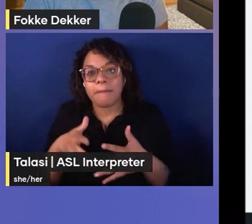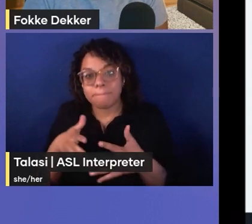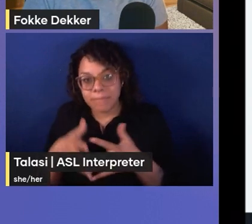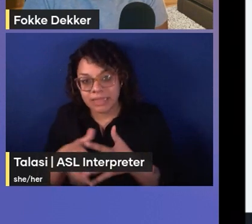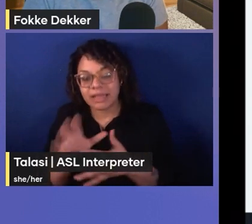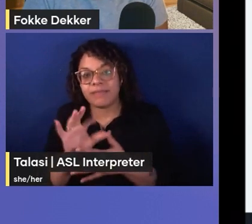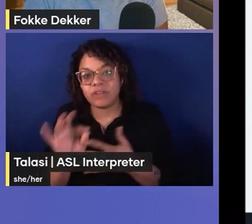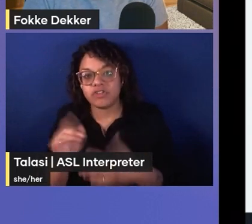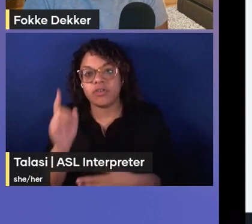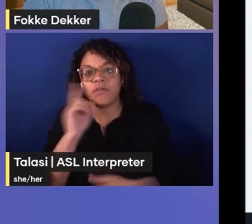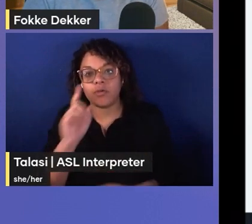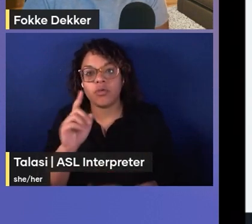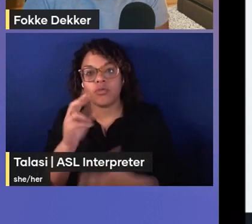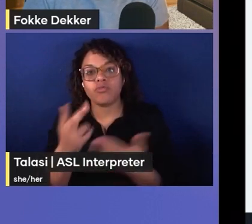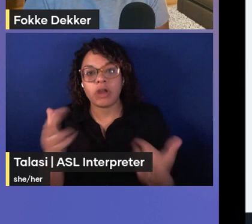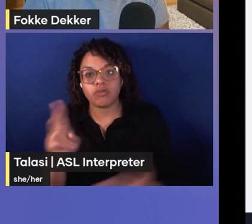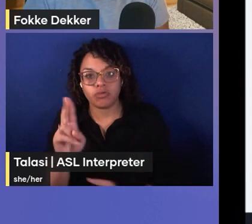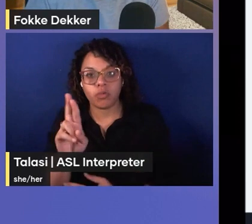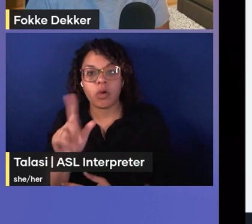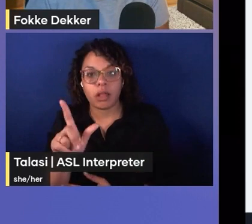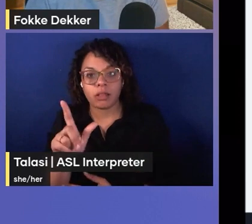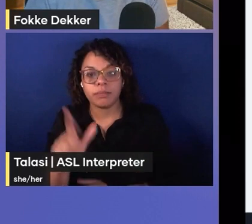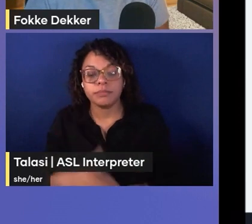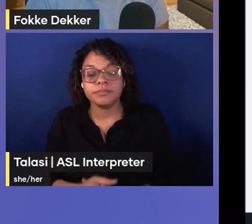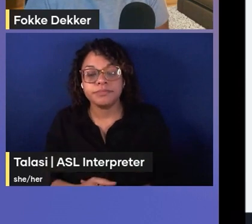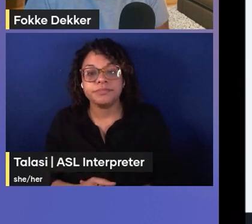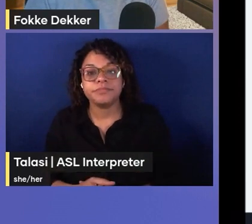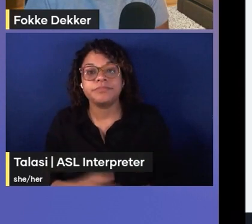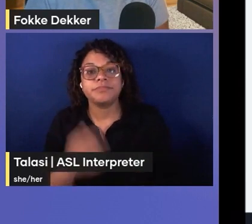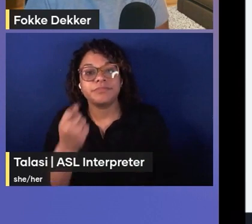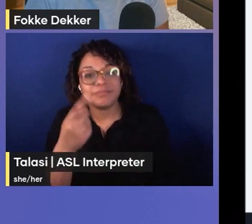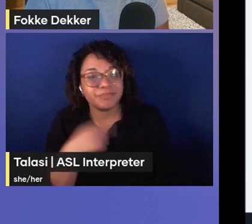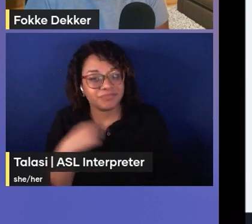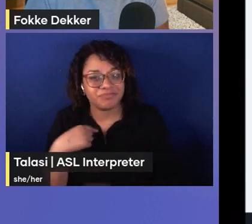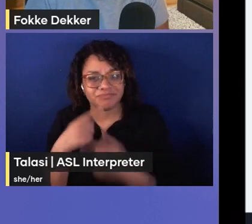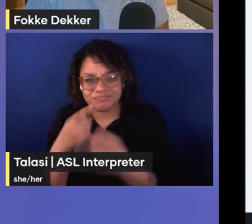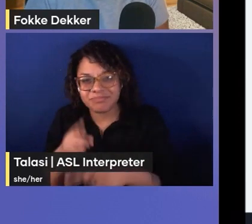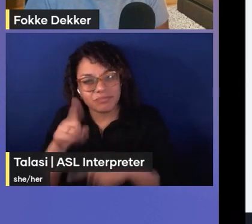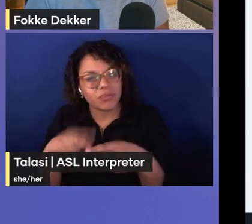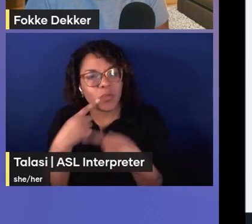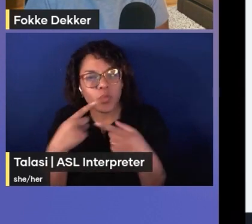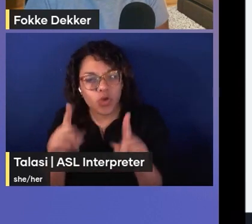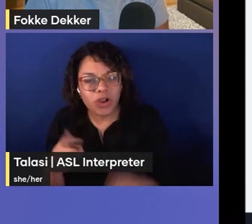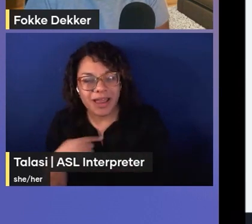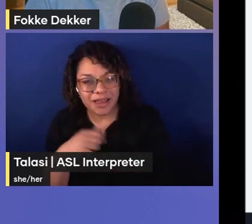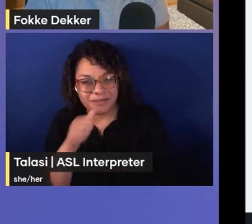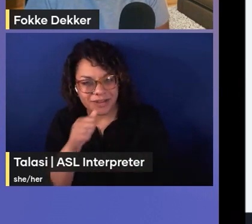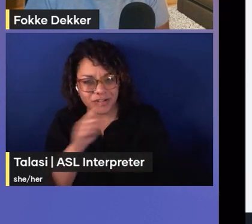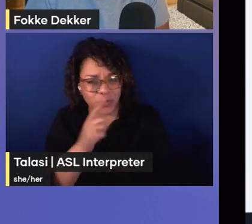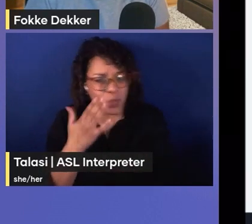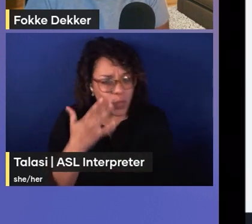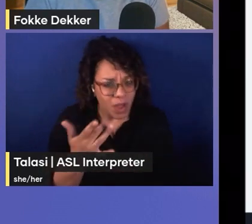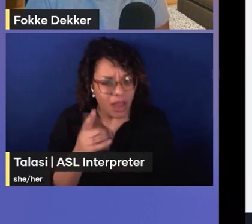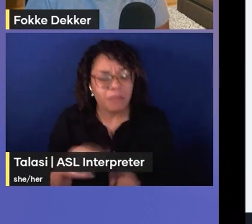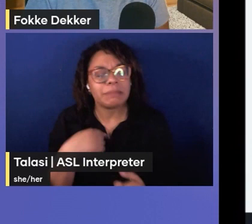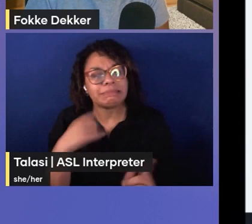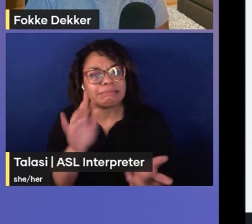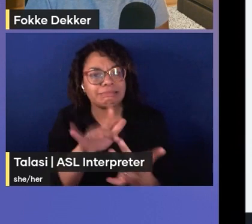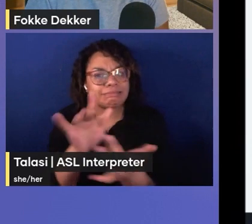for the resource URL. We couldn't get that to work, and I'm not entirely sure. I've been talking to a couple people over